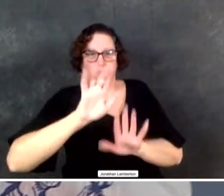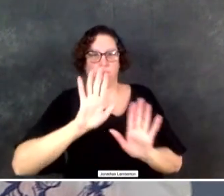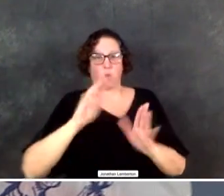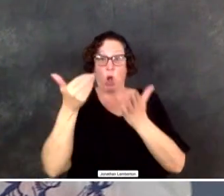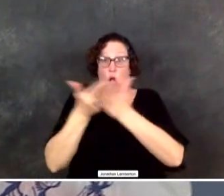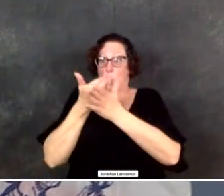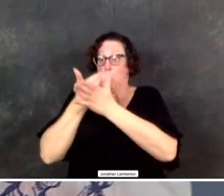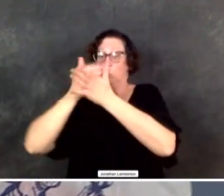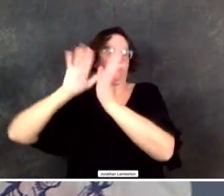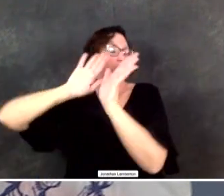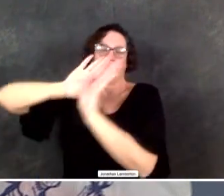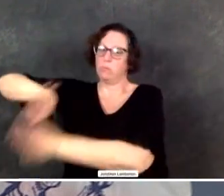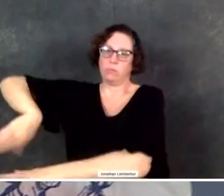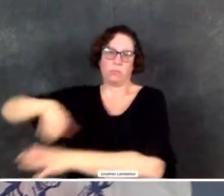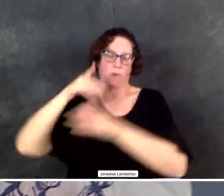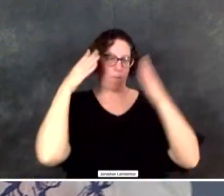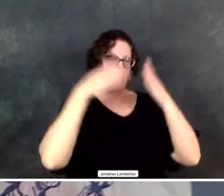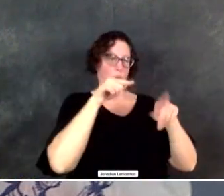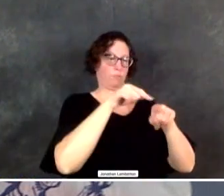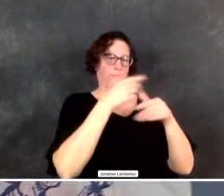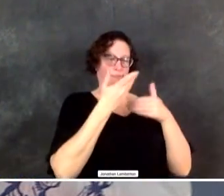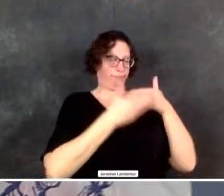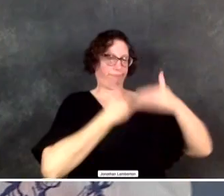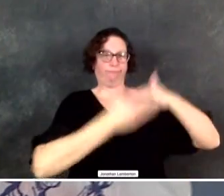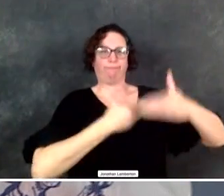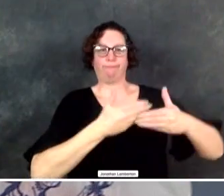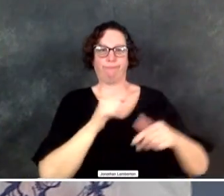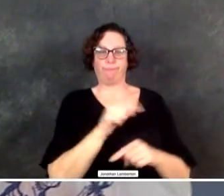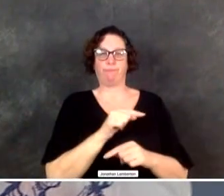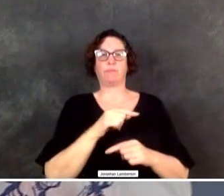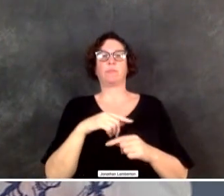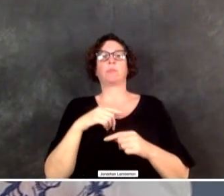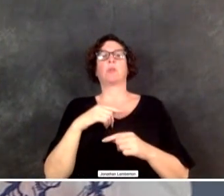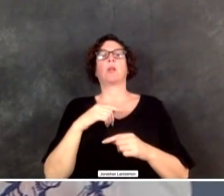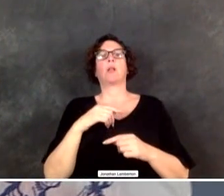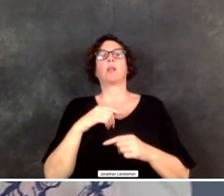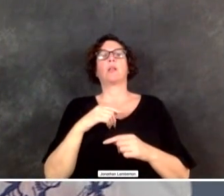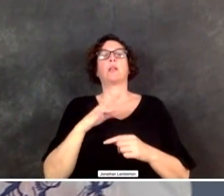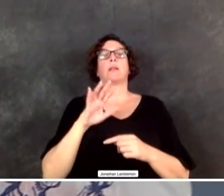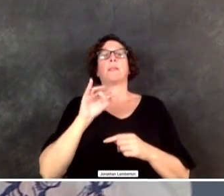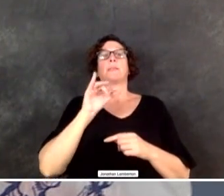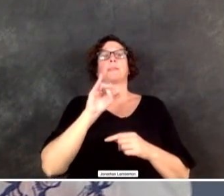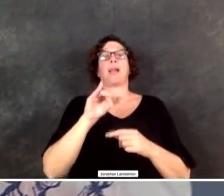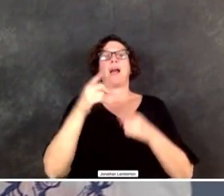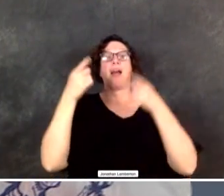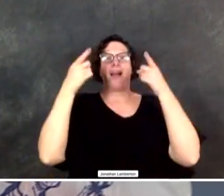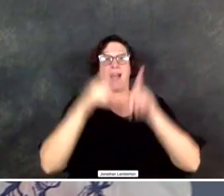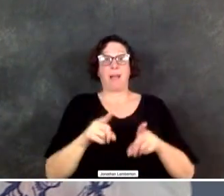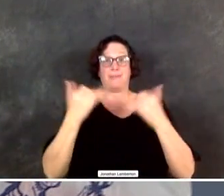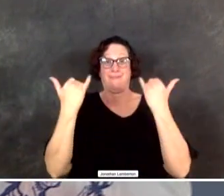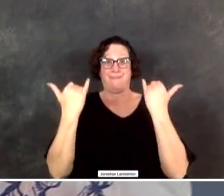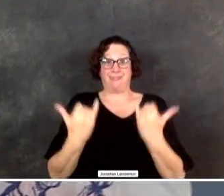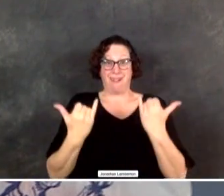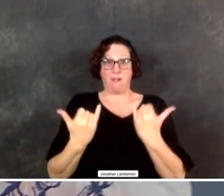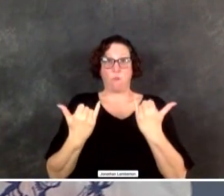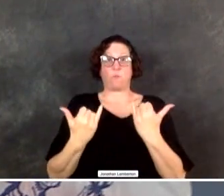now. Now, to be fair, as I said, for the first time we have seen, and it's been reported by the